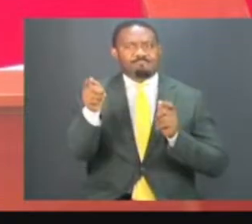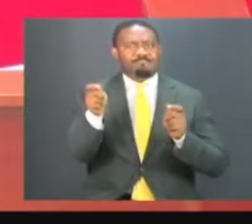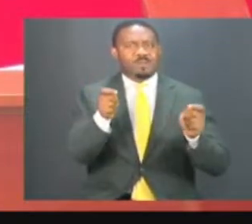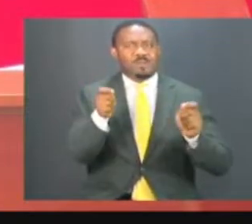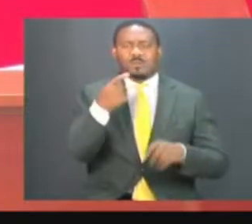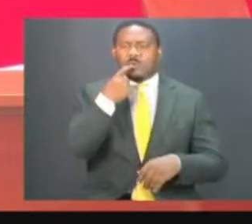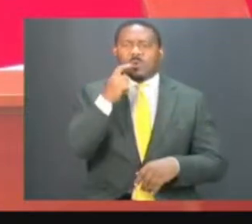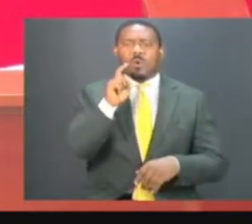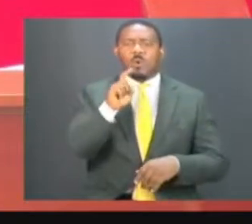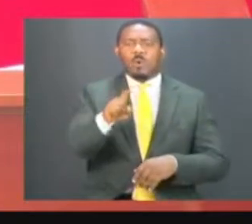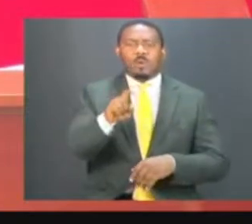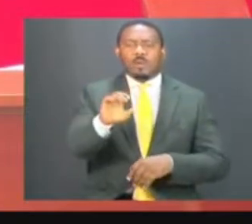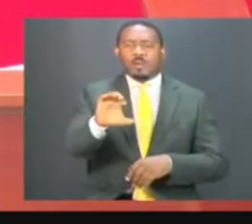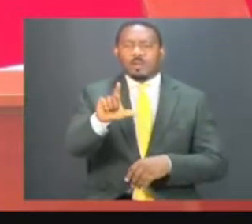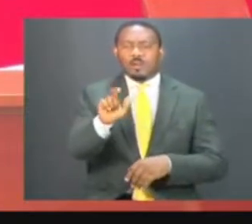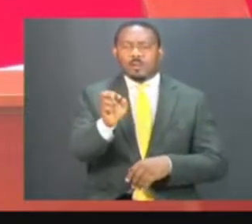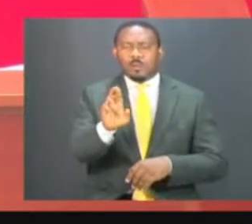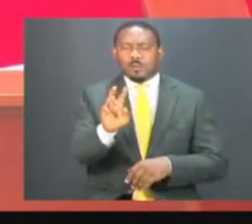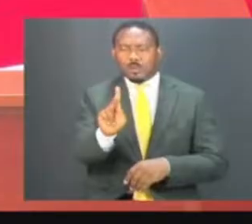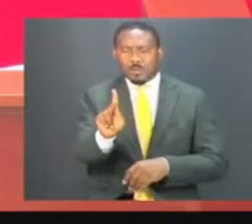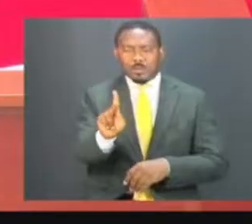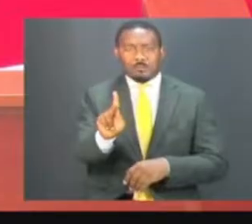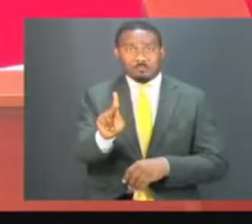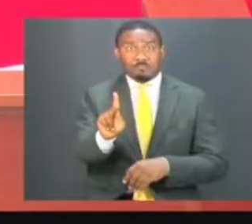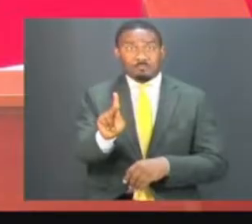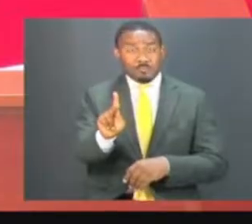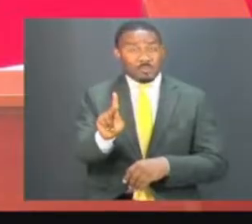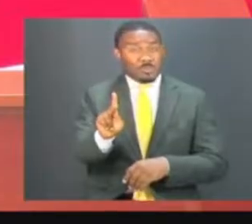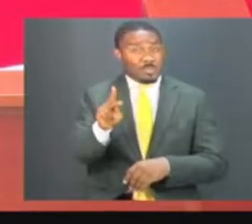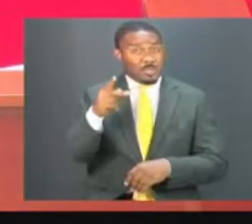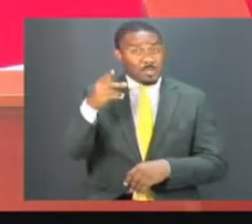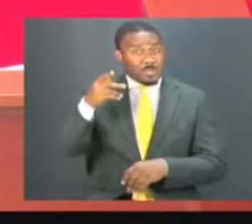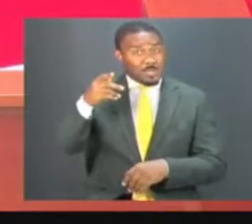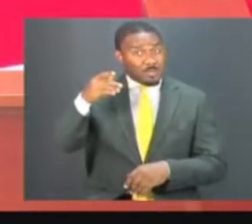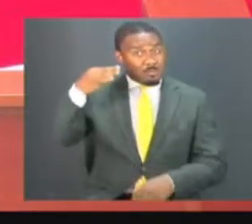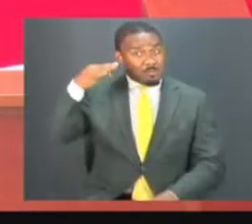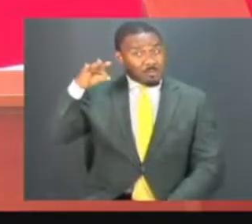table to cause the bell to be rung.